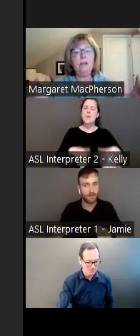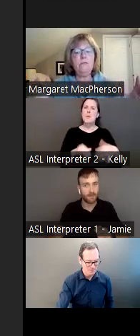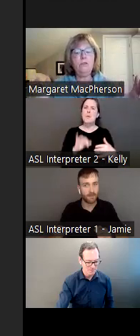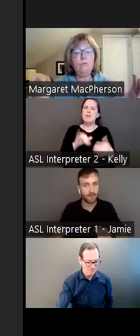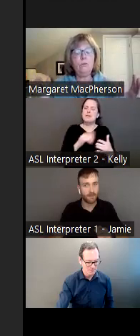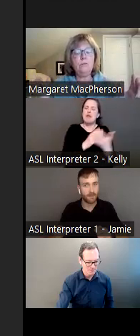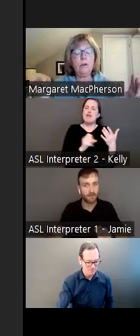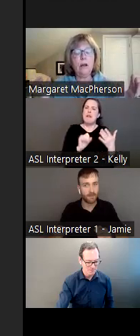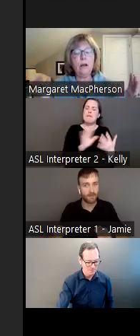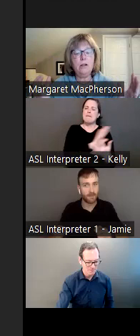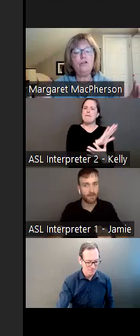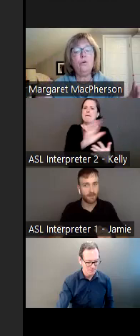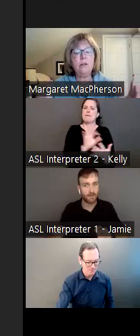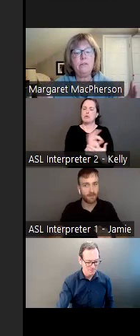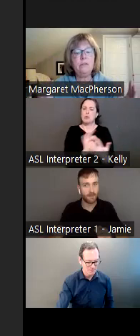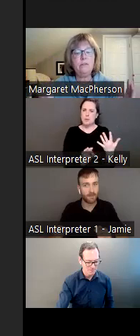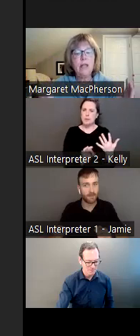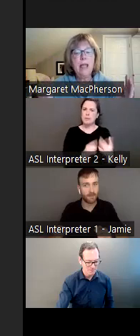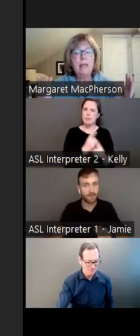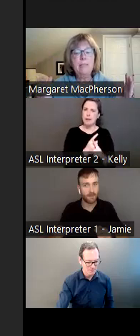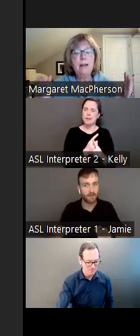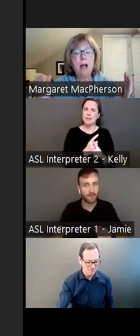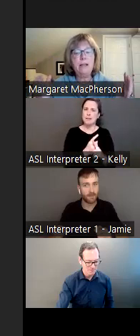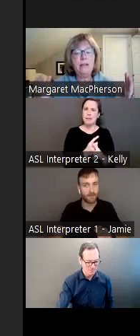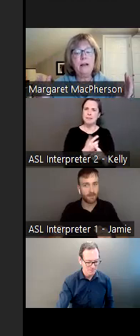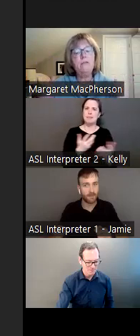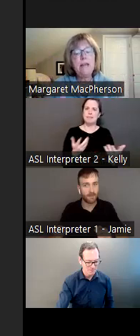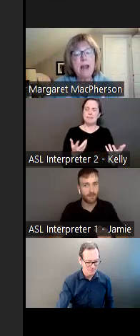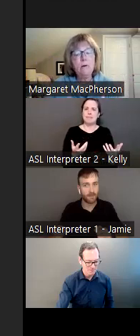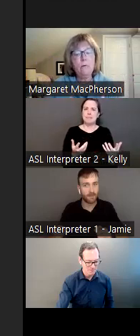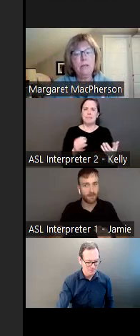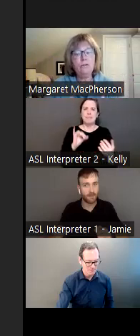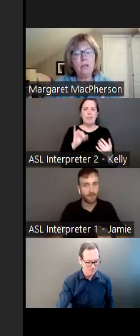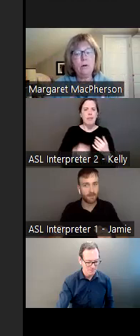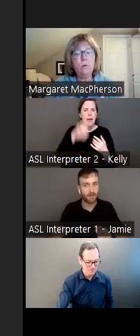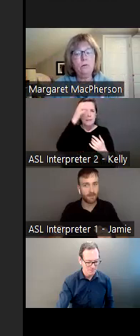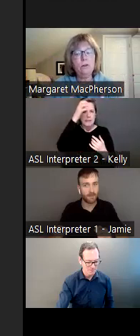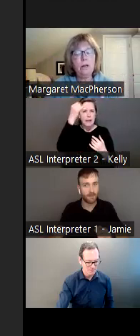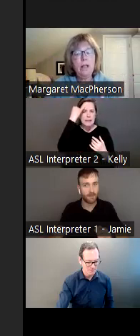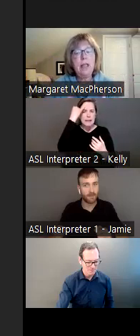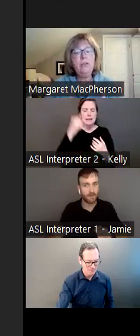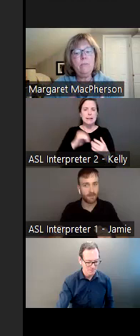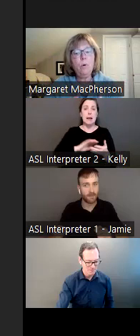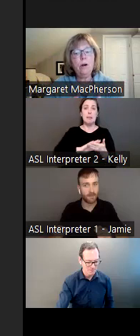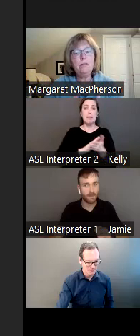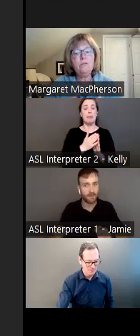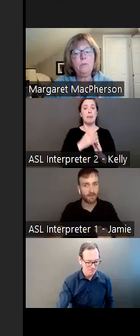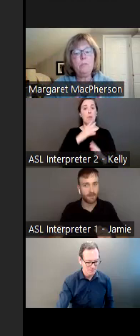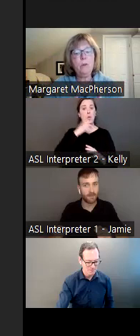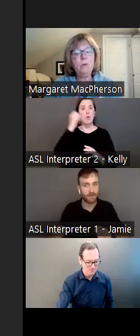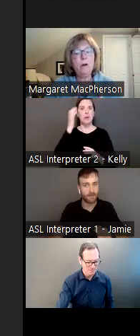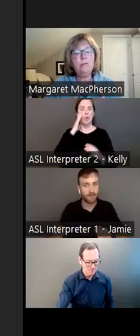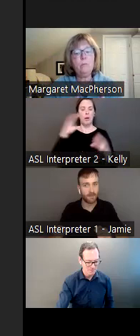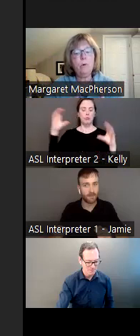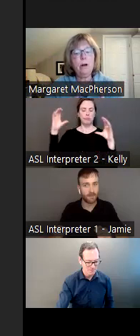an individual's choices, and that idea of narrowing as you get older, and the importance of